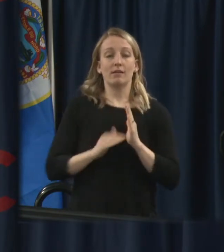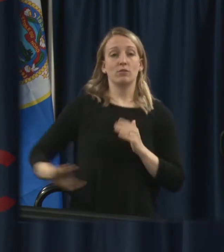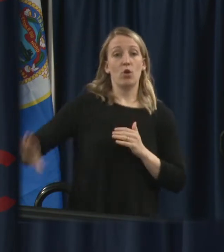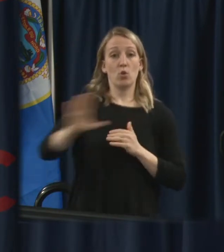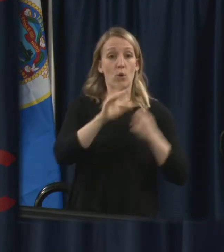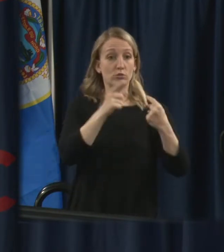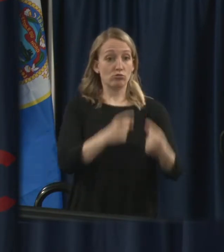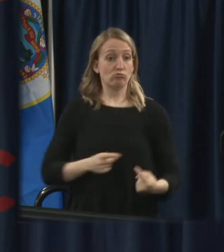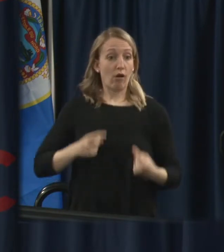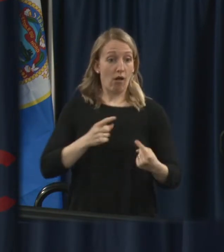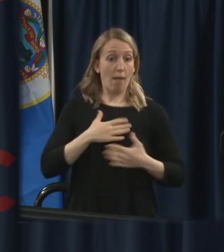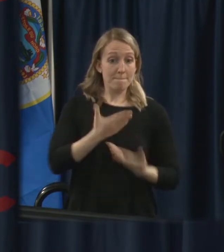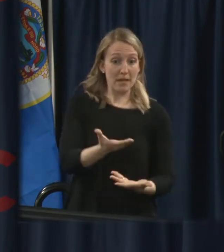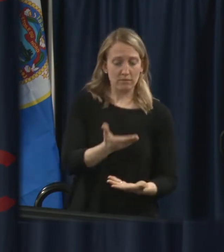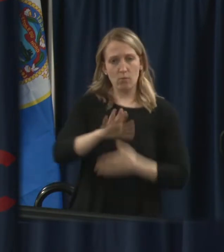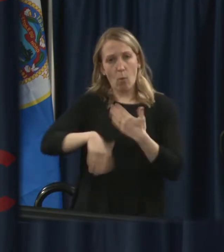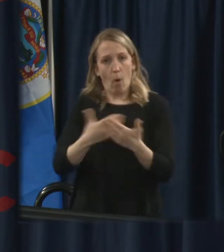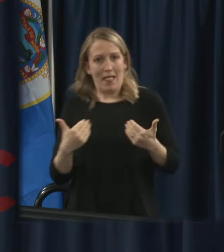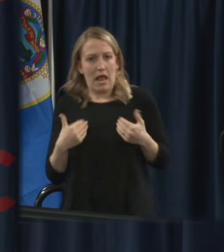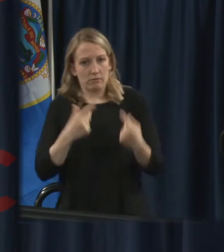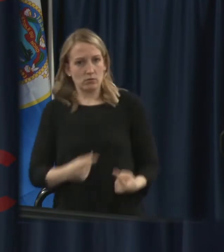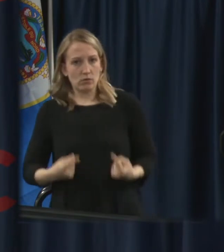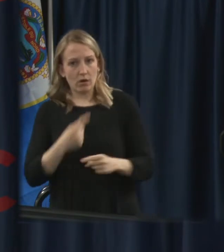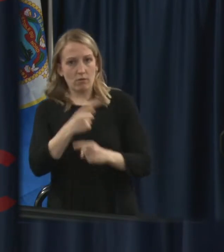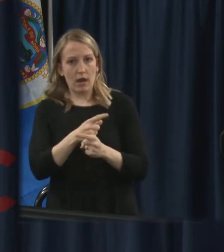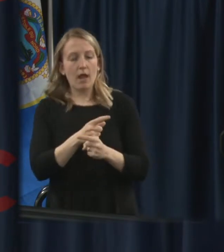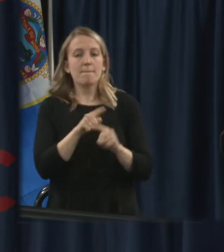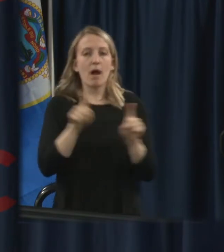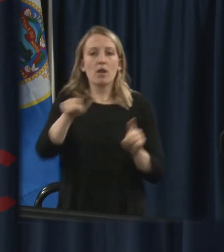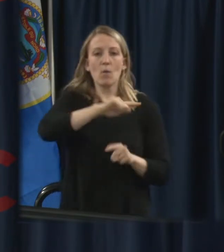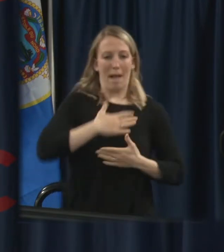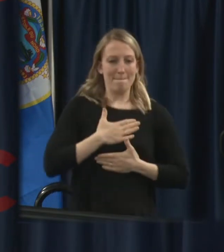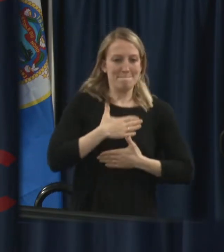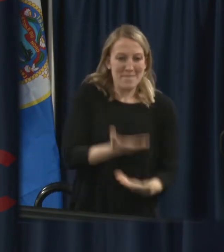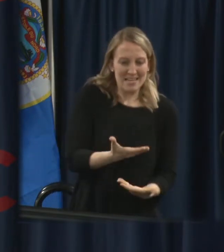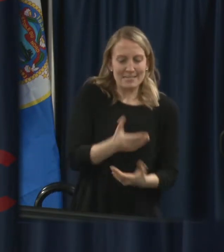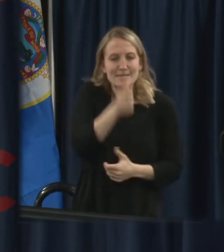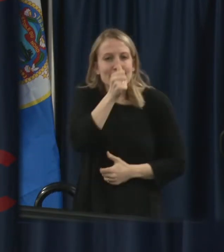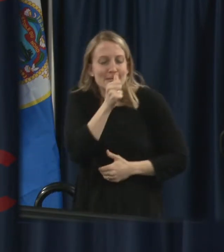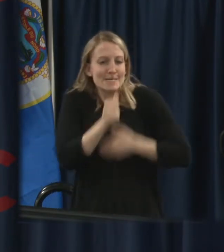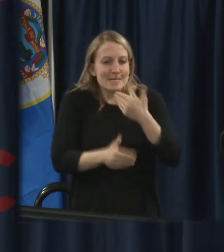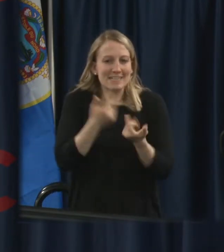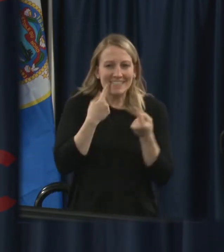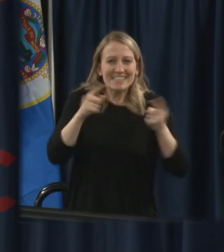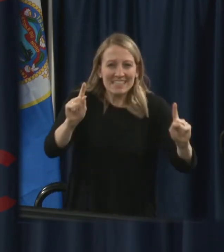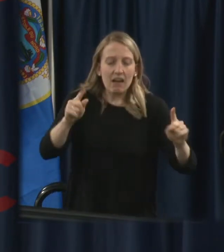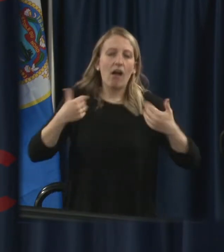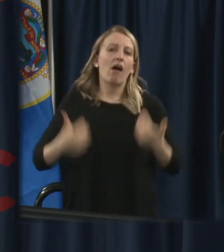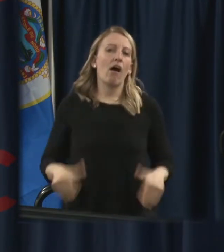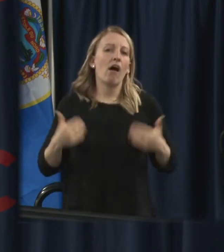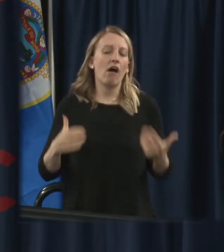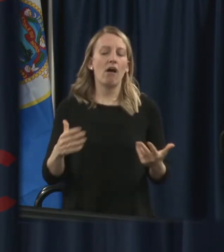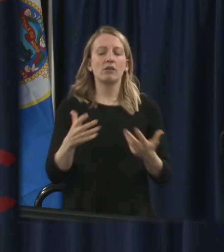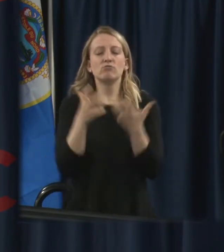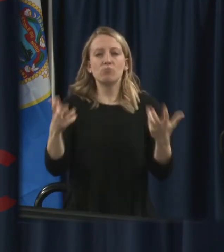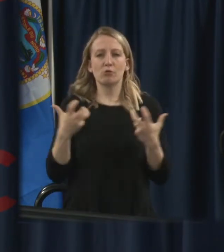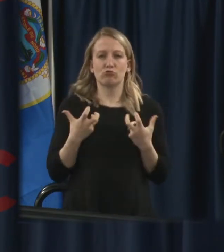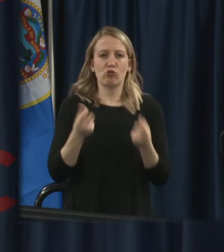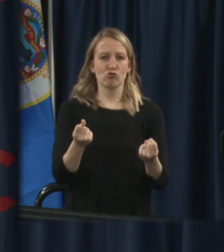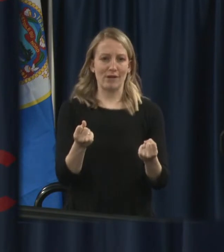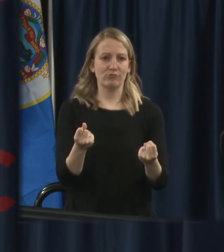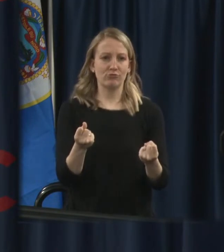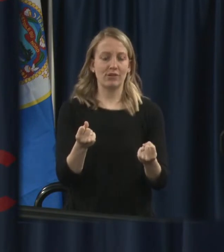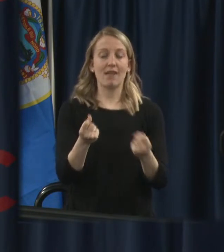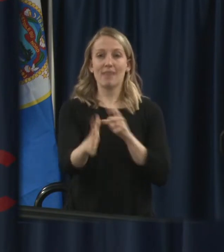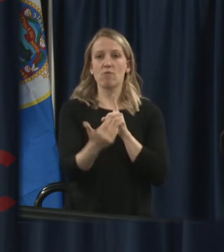struggle, we all have them, and push through and succeed, it takes a lot of courage. And it is a powerful reminder that